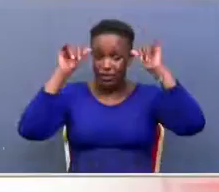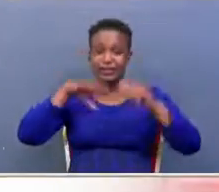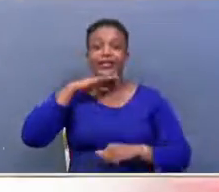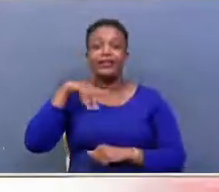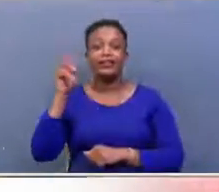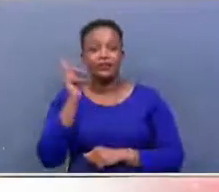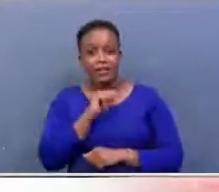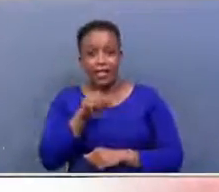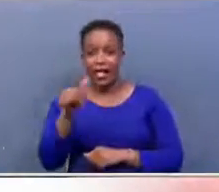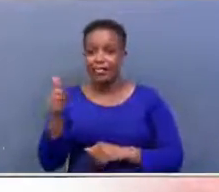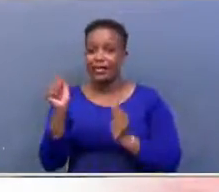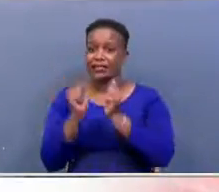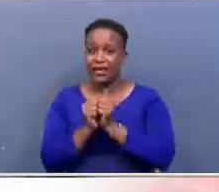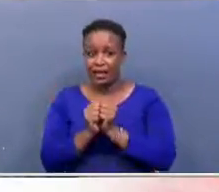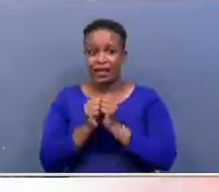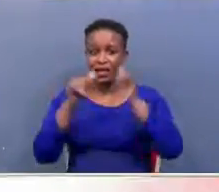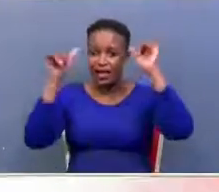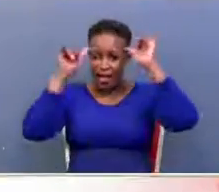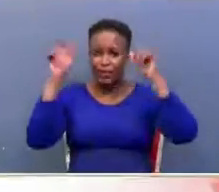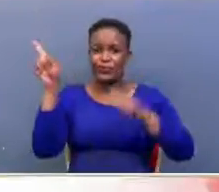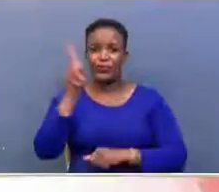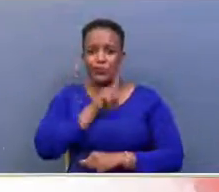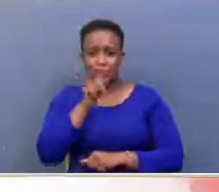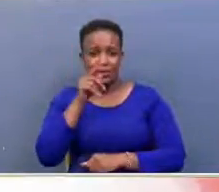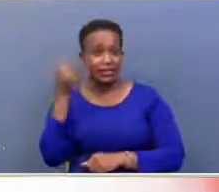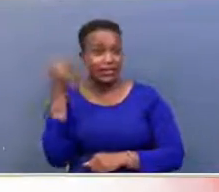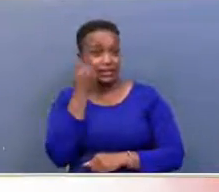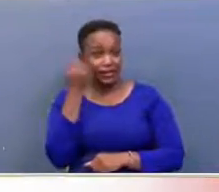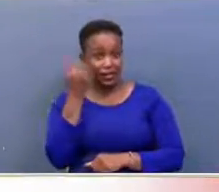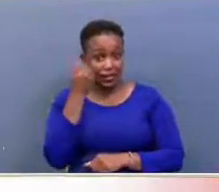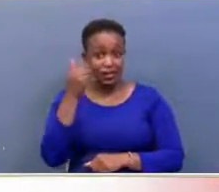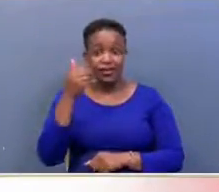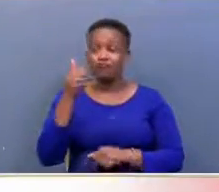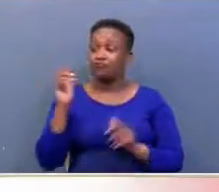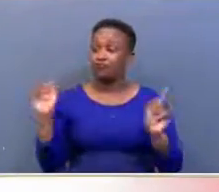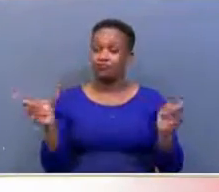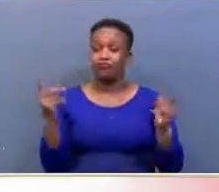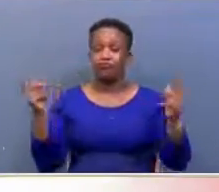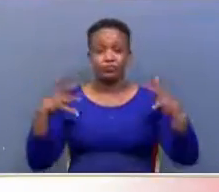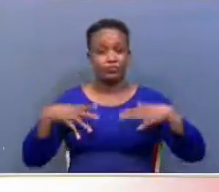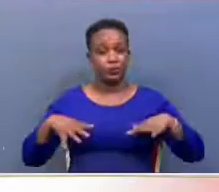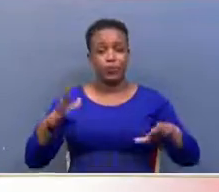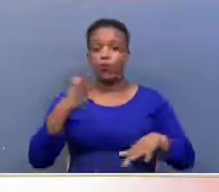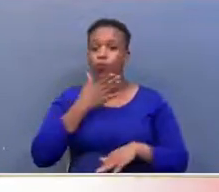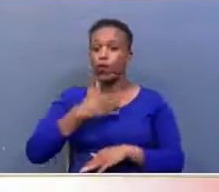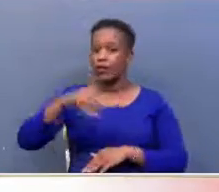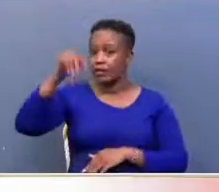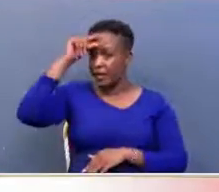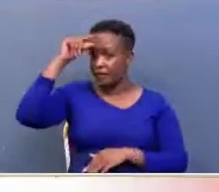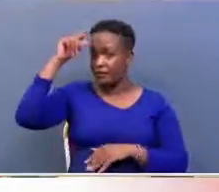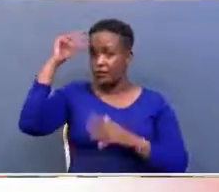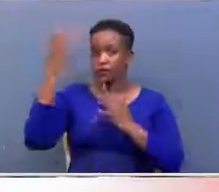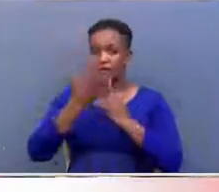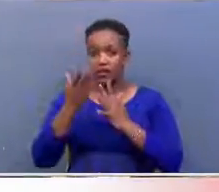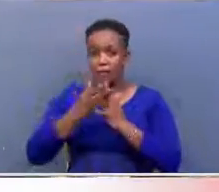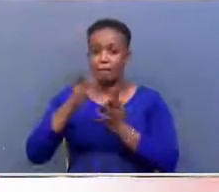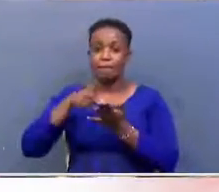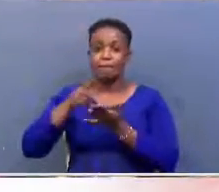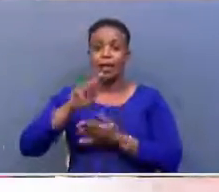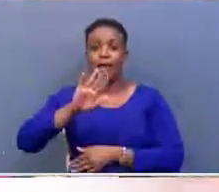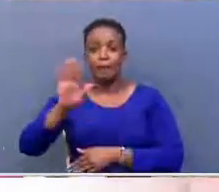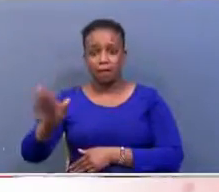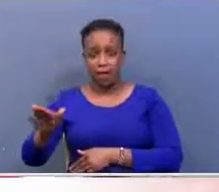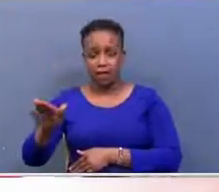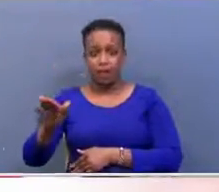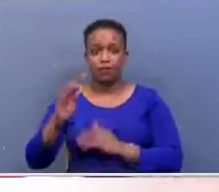in critical condition. The herders now want the government to intervene and compensate them for their loss. Gavana kama kuna